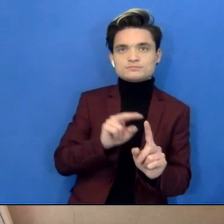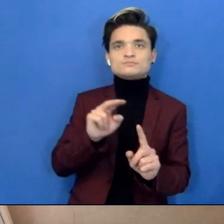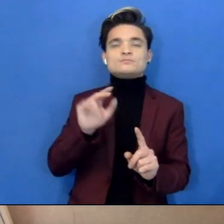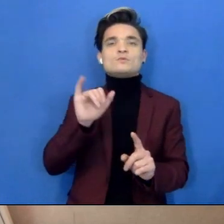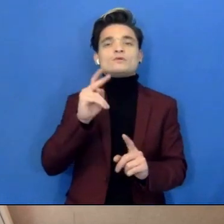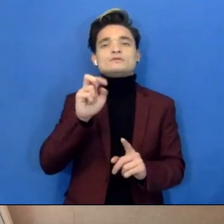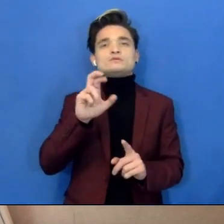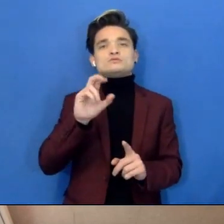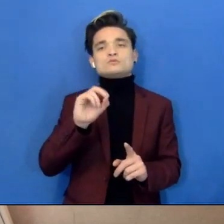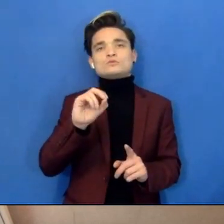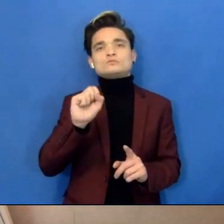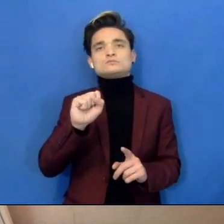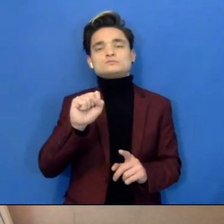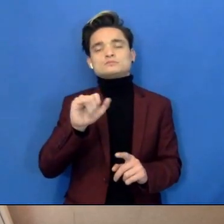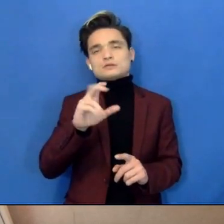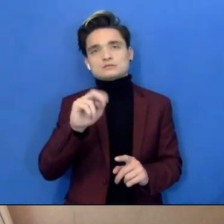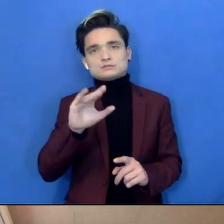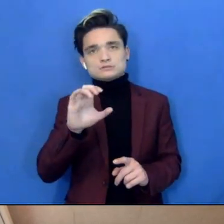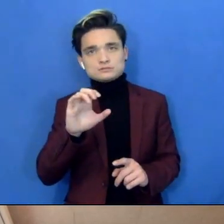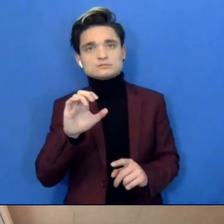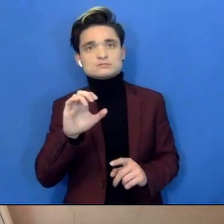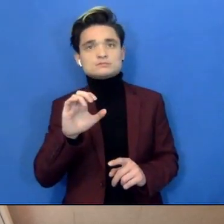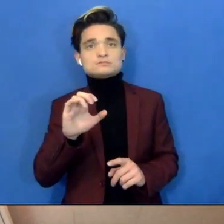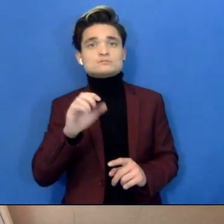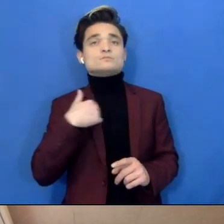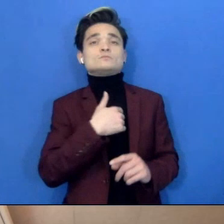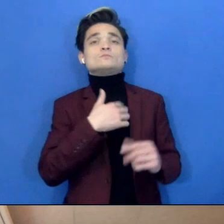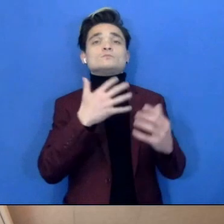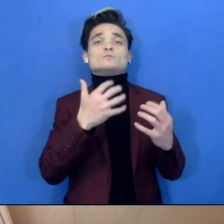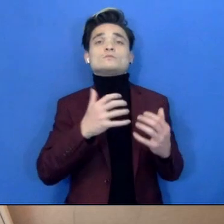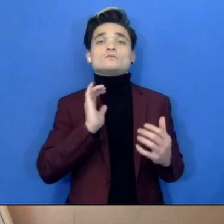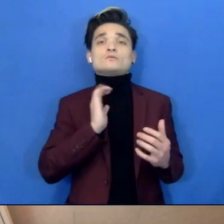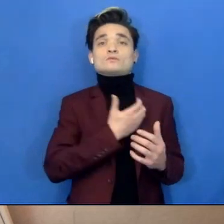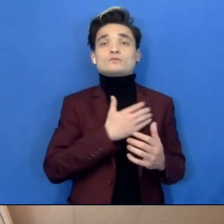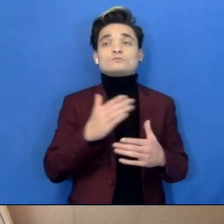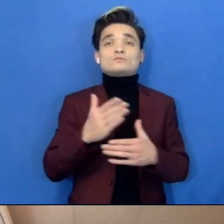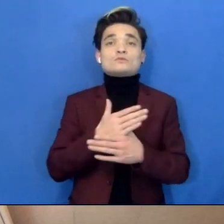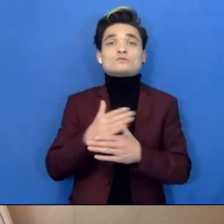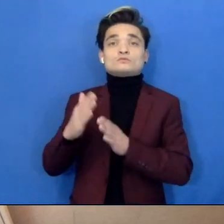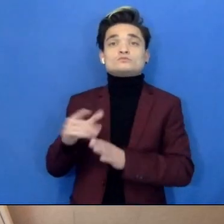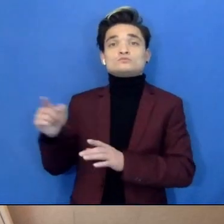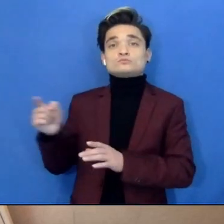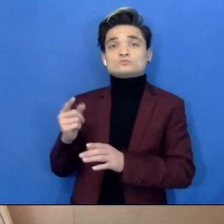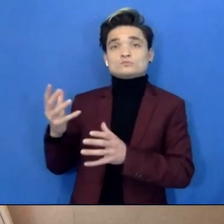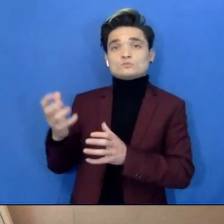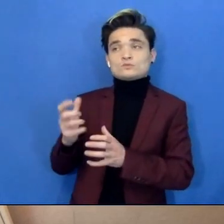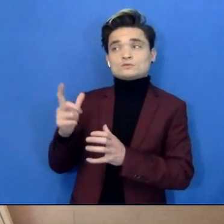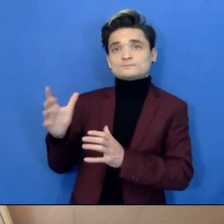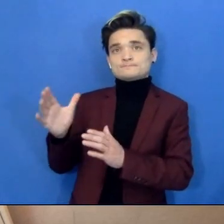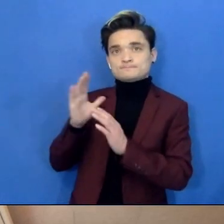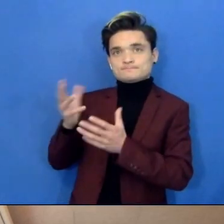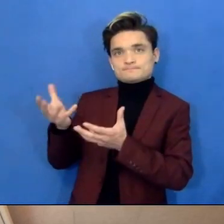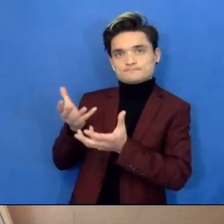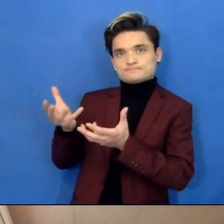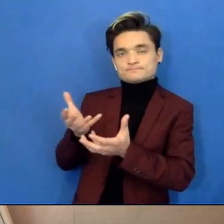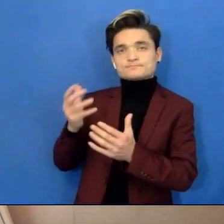we're listening to ourselves. So we create an inner self so we can receive what the partner is giving to us, so we